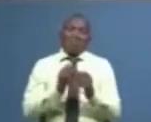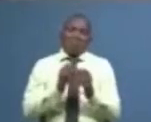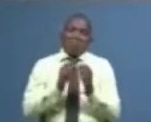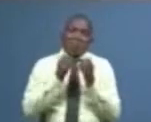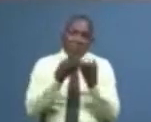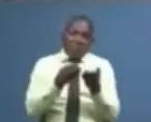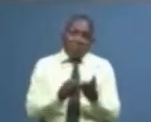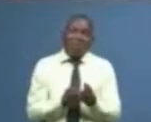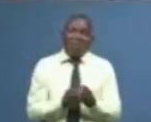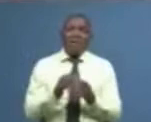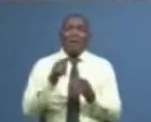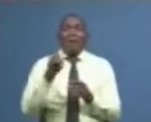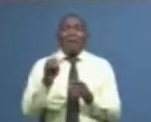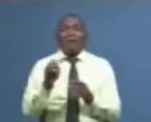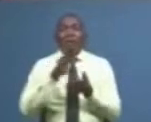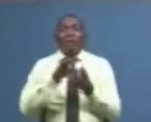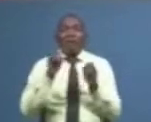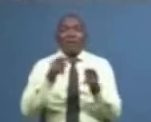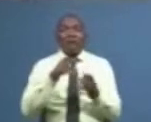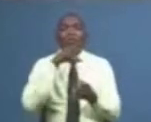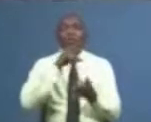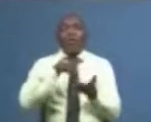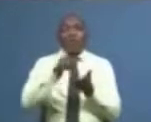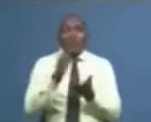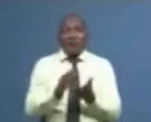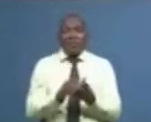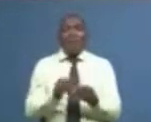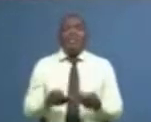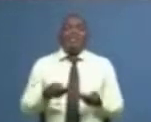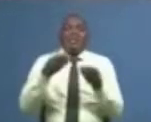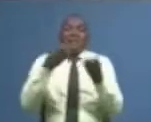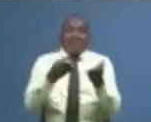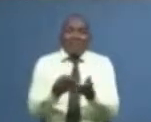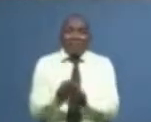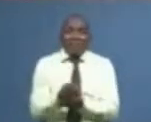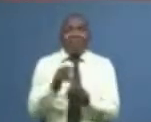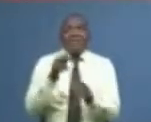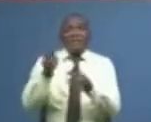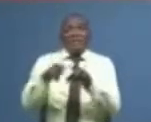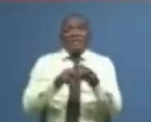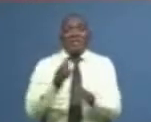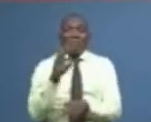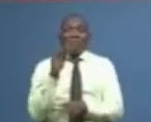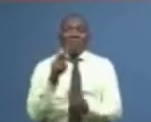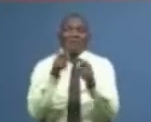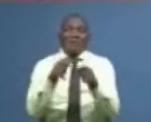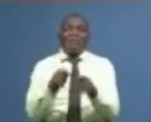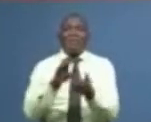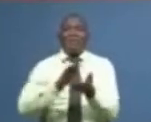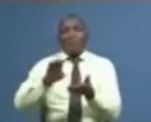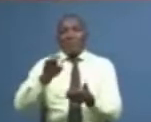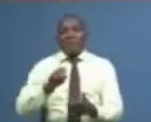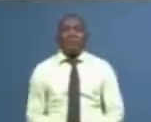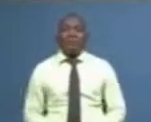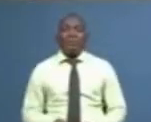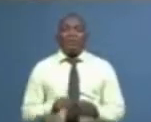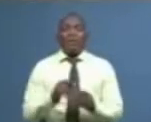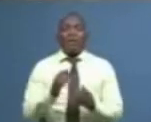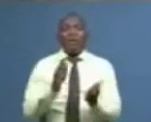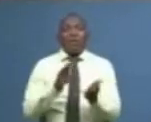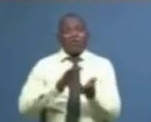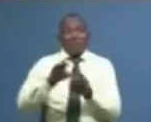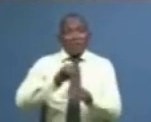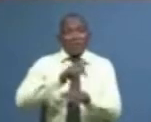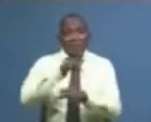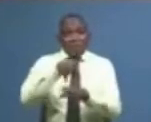of Education Alumni Association presented 50 plastic chairs to the college. The principal of